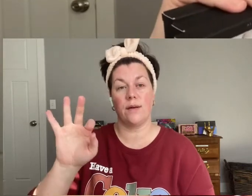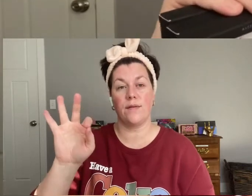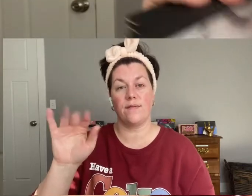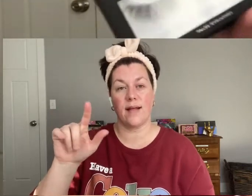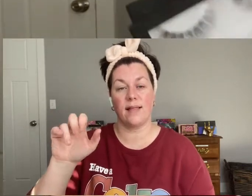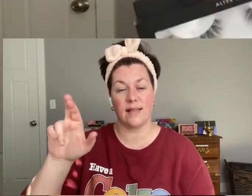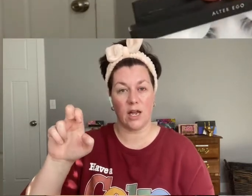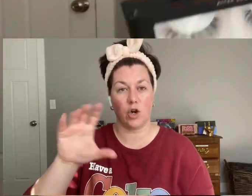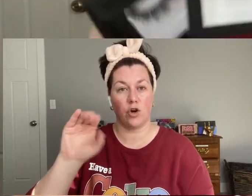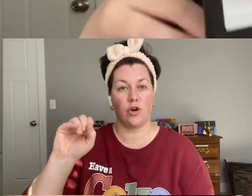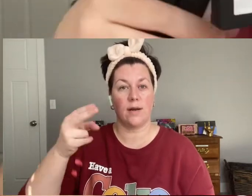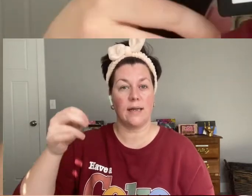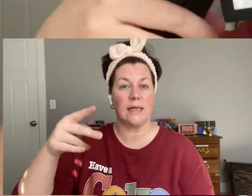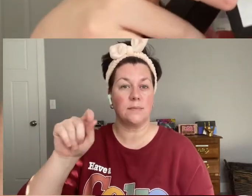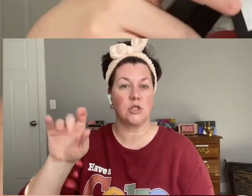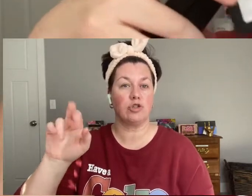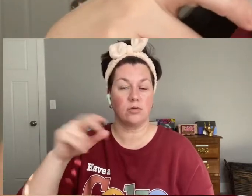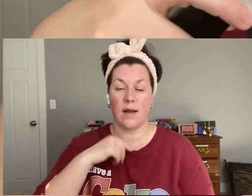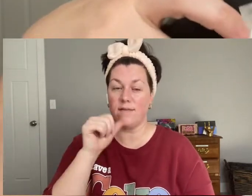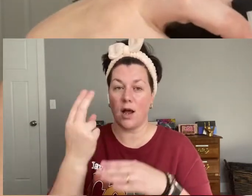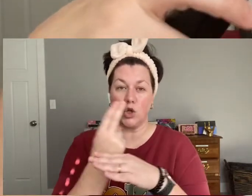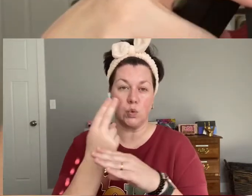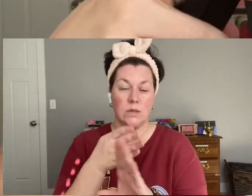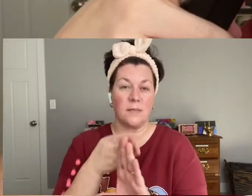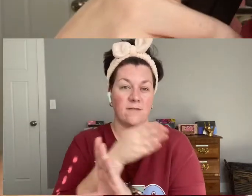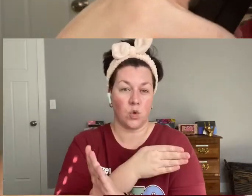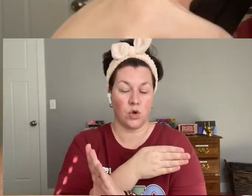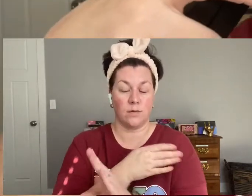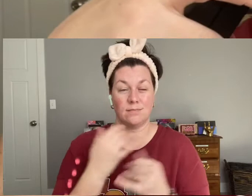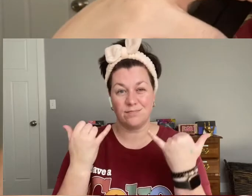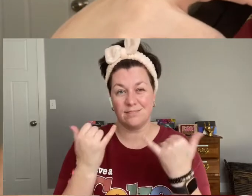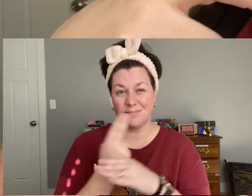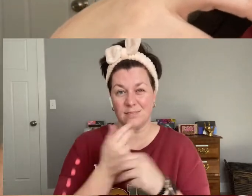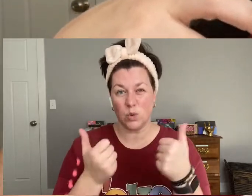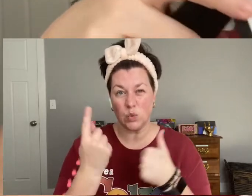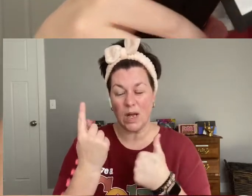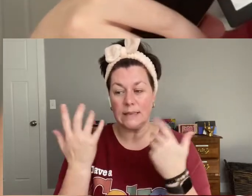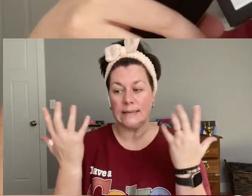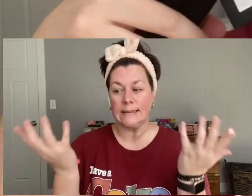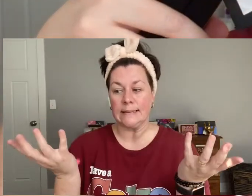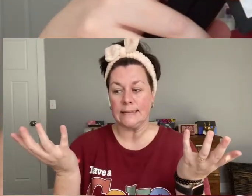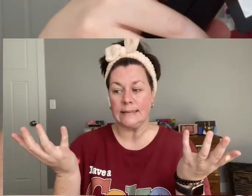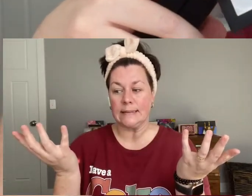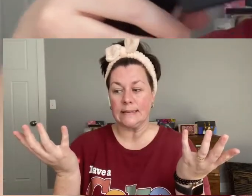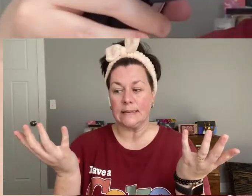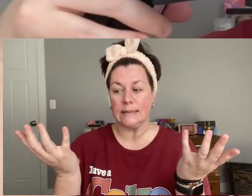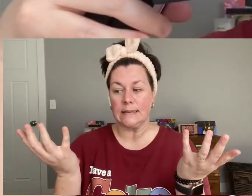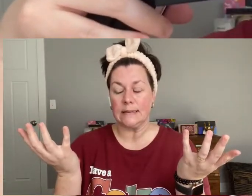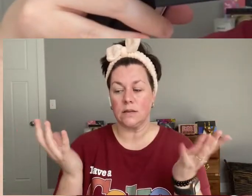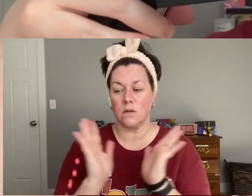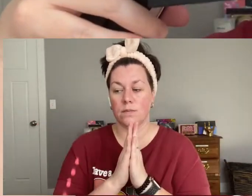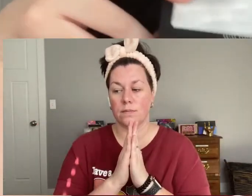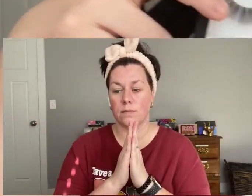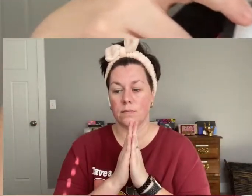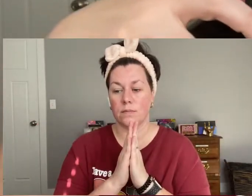called Celeb, and I got 2 boxes of those. I have tried the Celeb style, and I very, very much like them. These